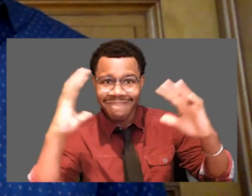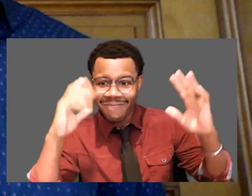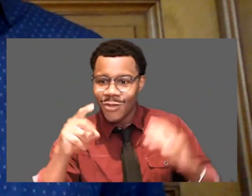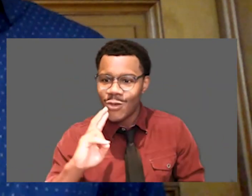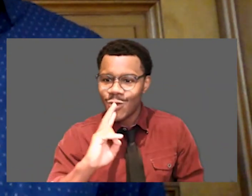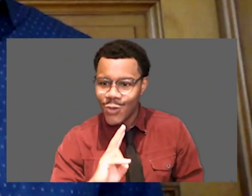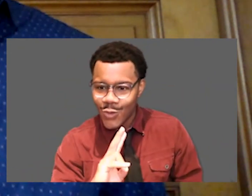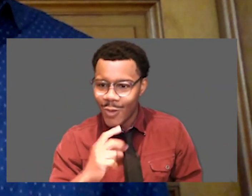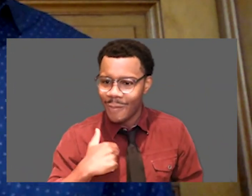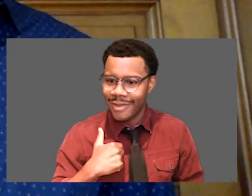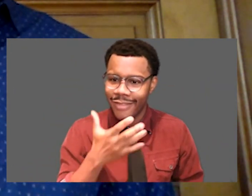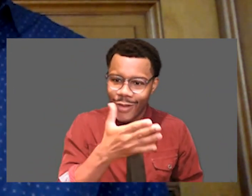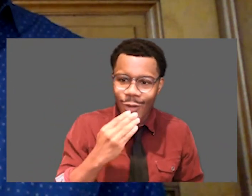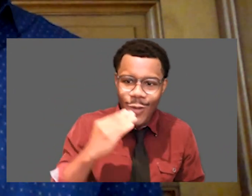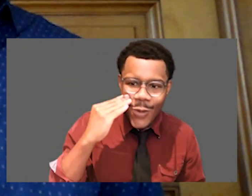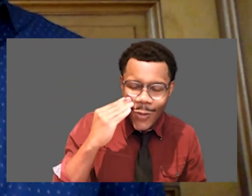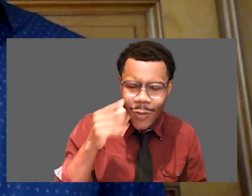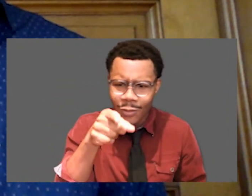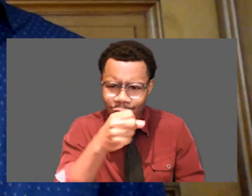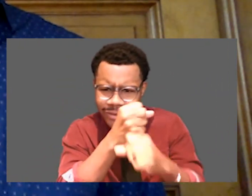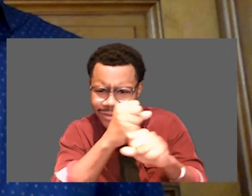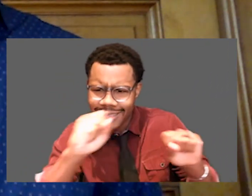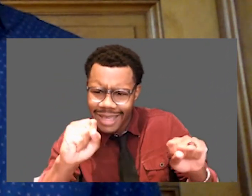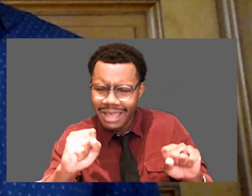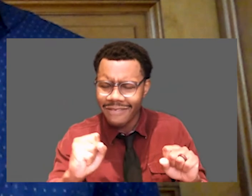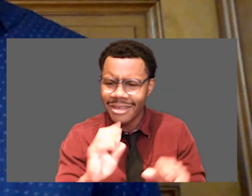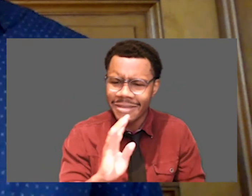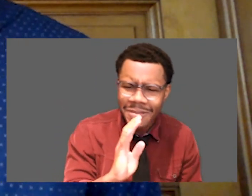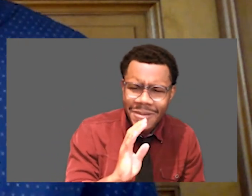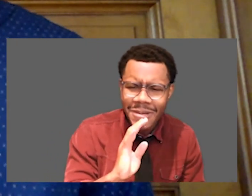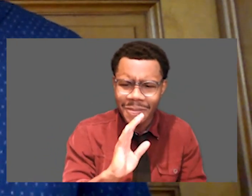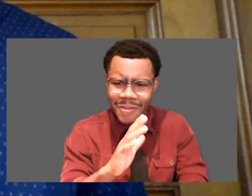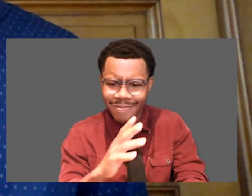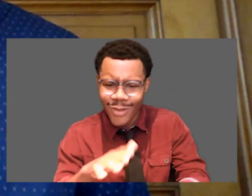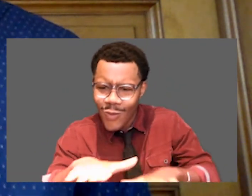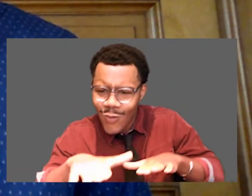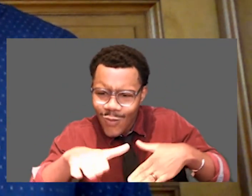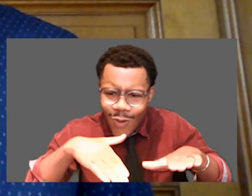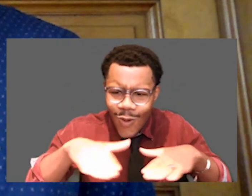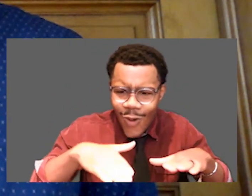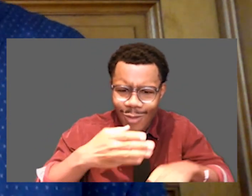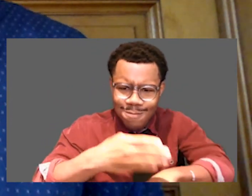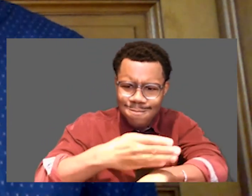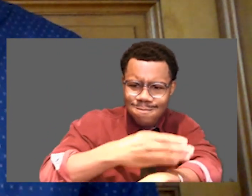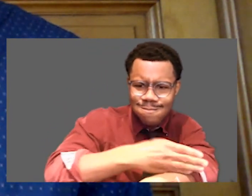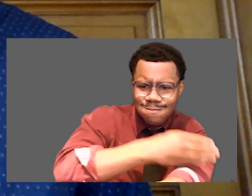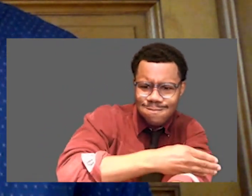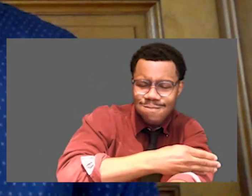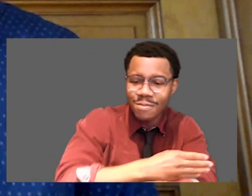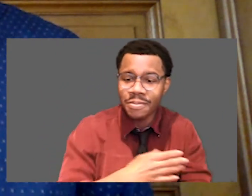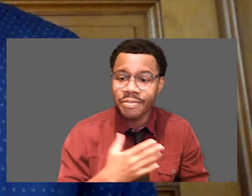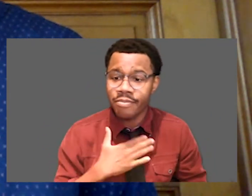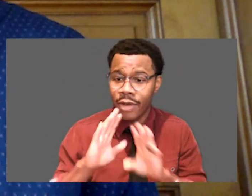and I'm home, and you're safe and cooing into your steps like every footfall is measured in strength. Here is when my